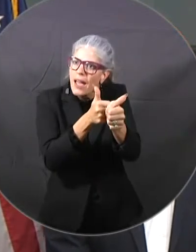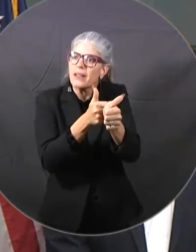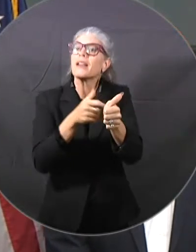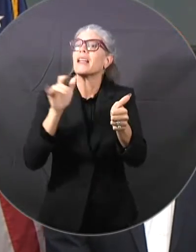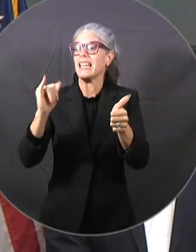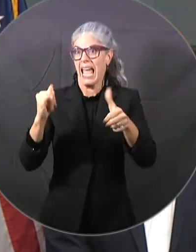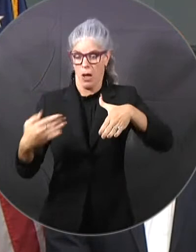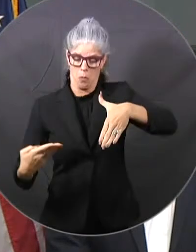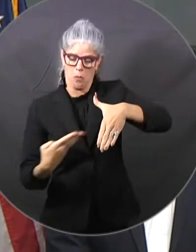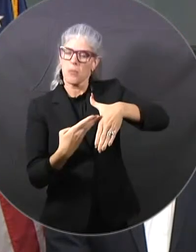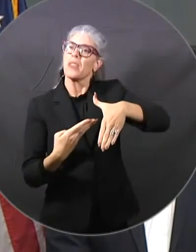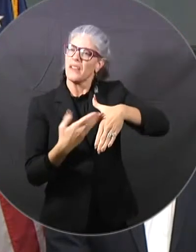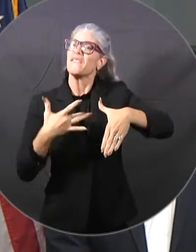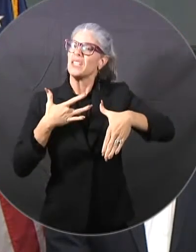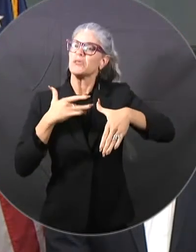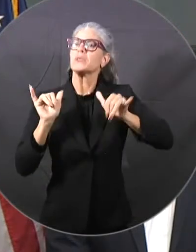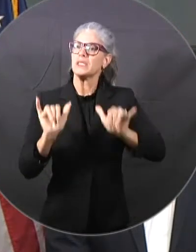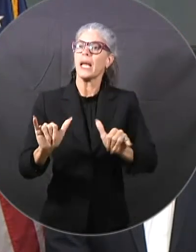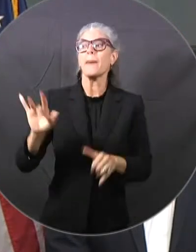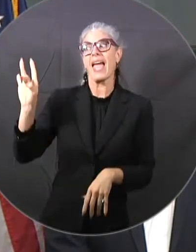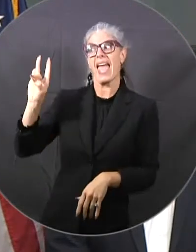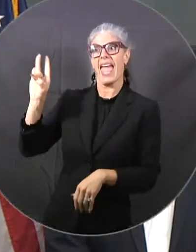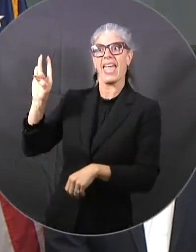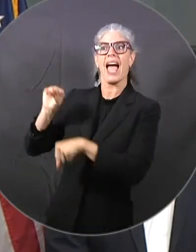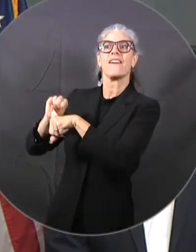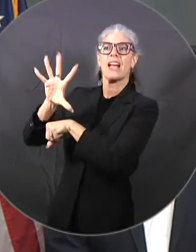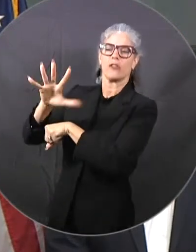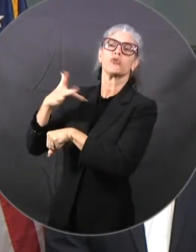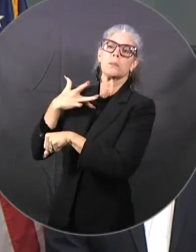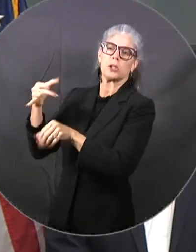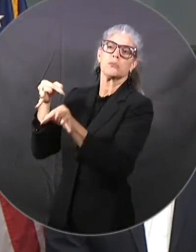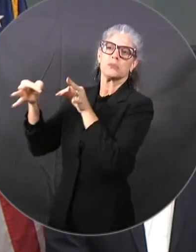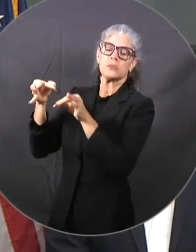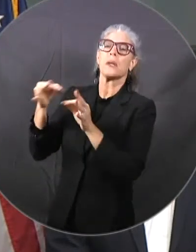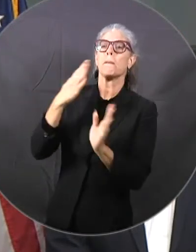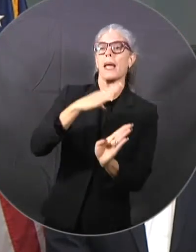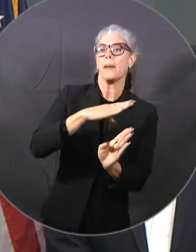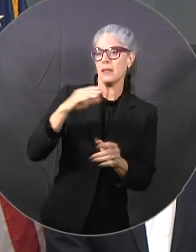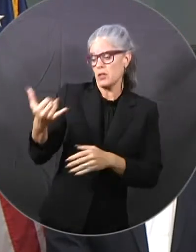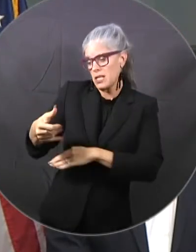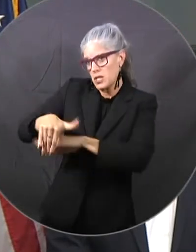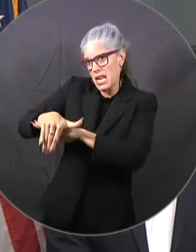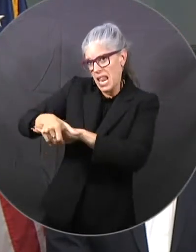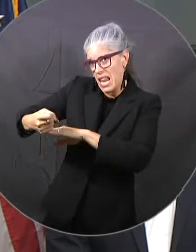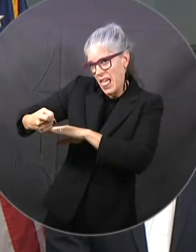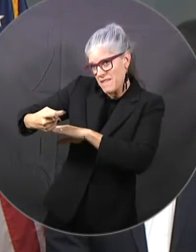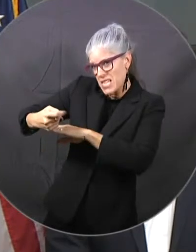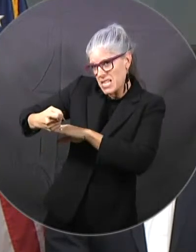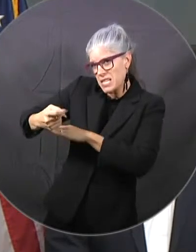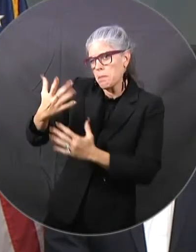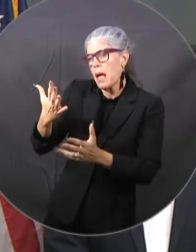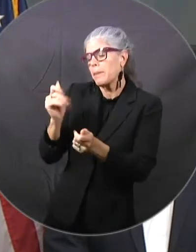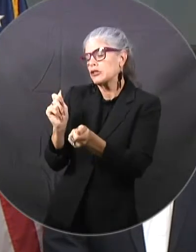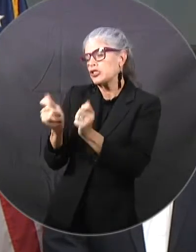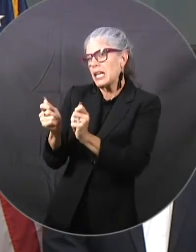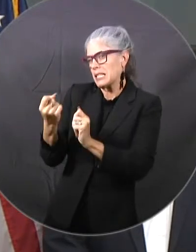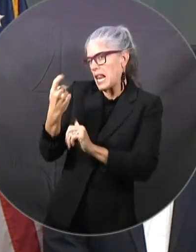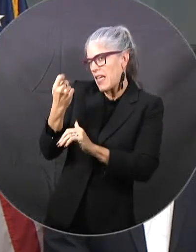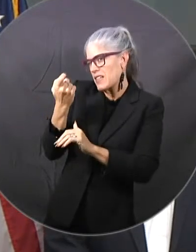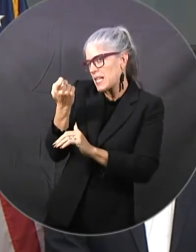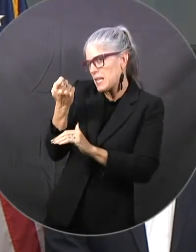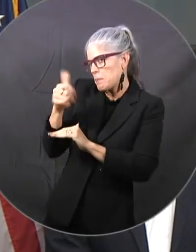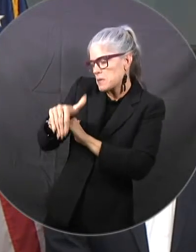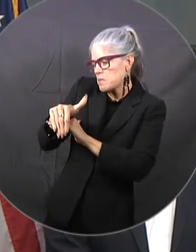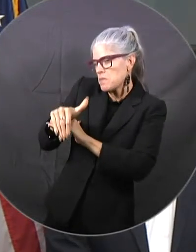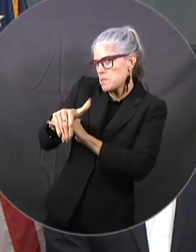p.m. advisory, and of course, we'll have a 5 a.m. and advisory by the time we get in tomorrow morning. So we will update